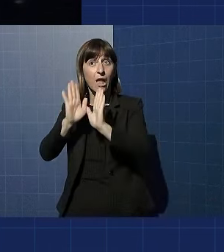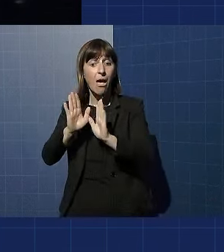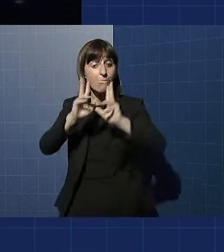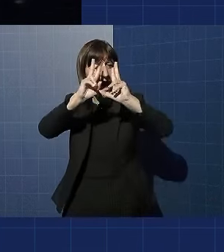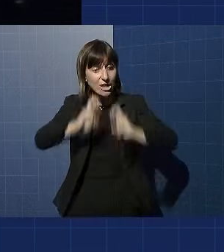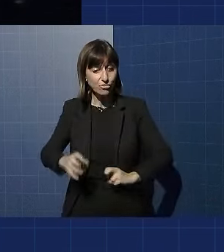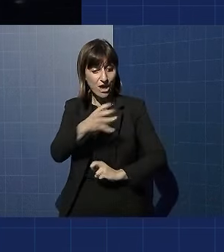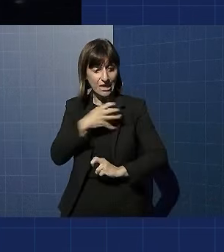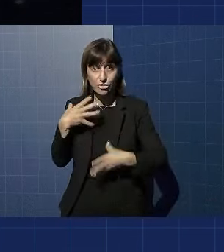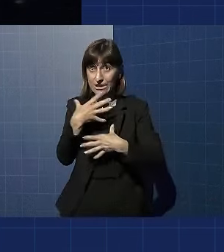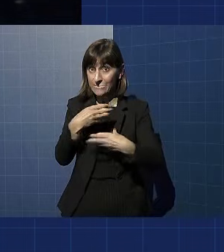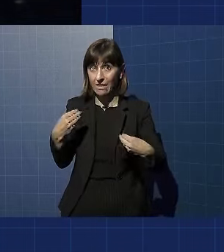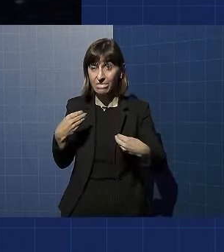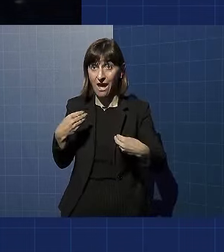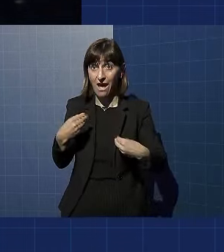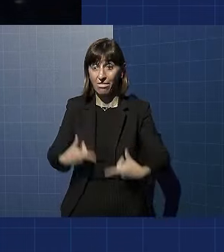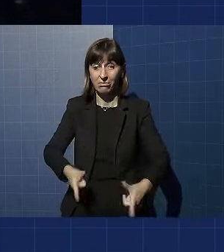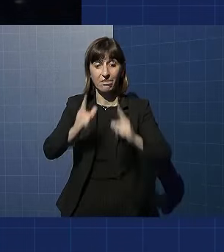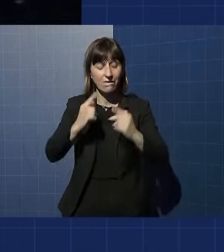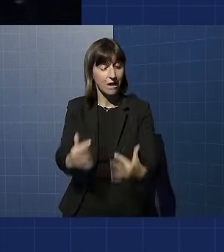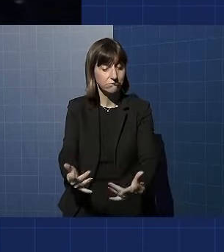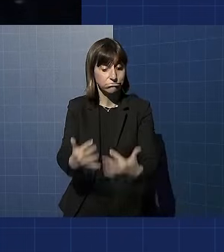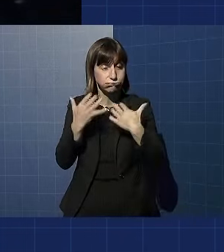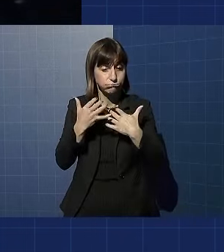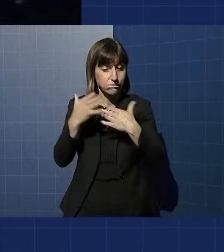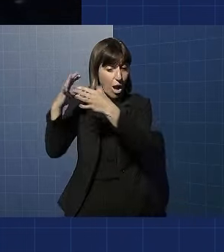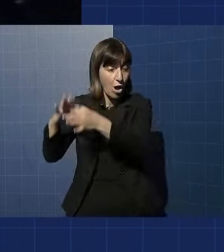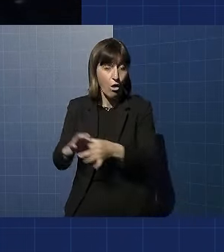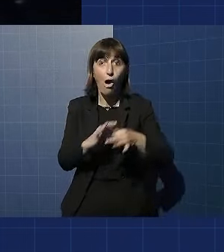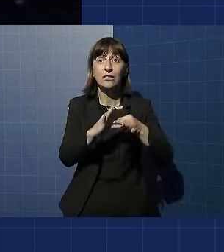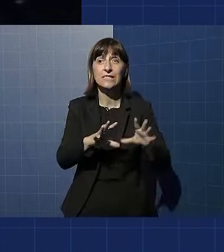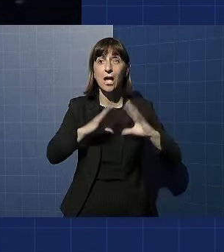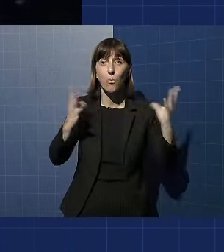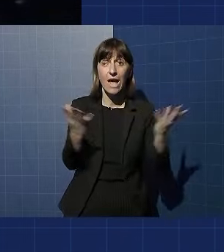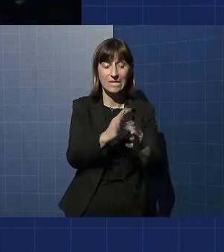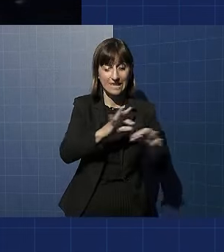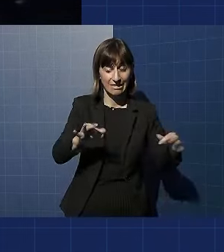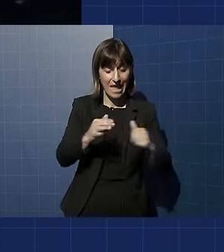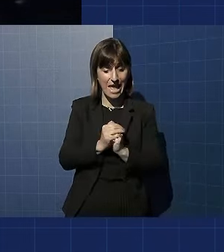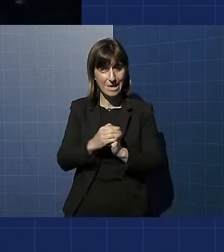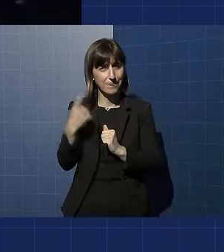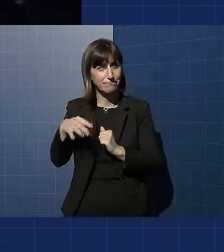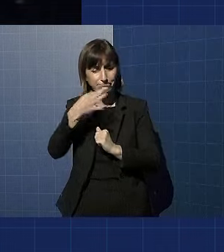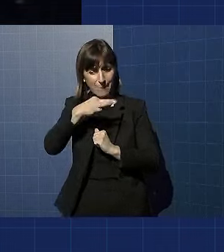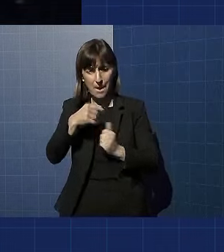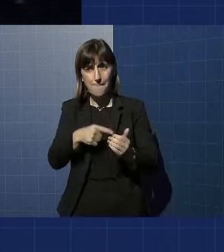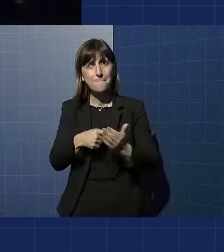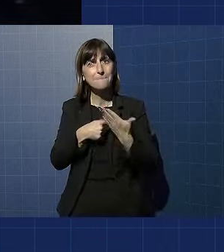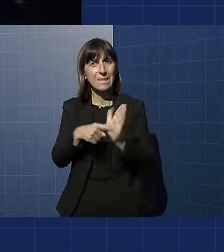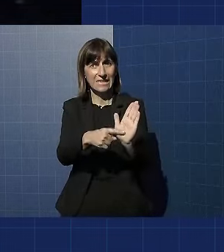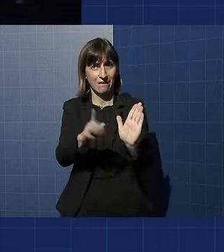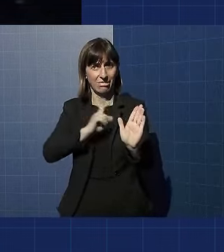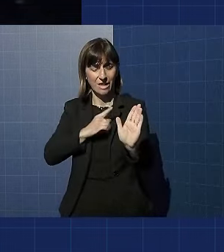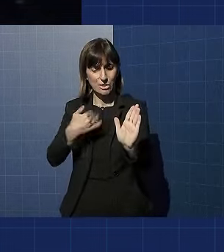on one example during my presentation, which is the bone density loss. We know this occurs